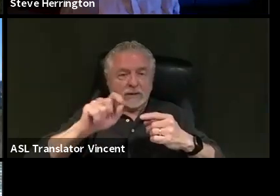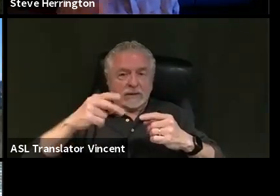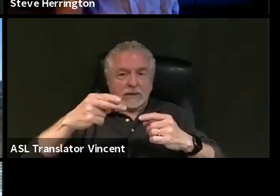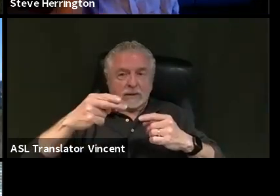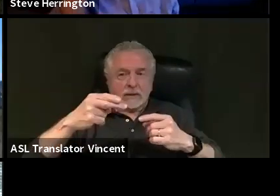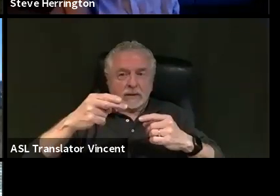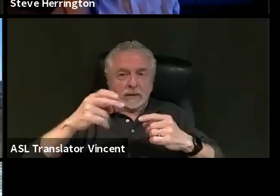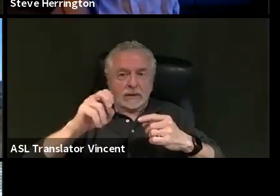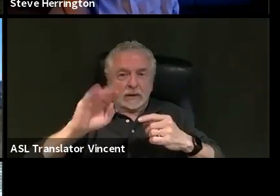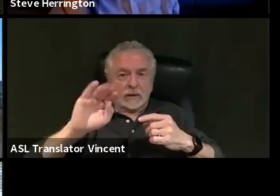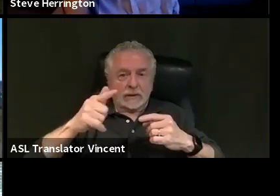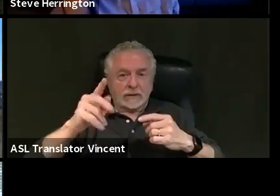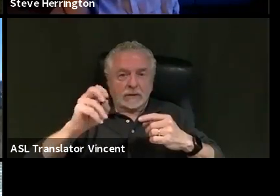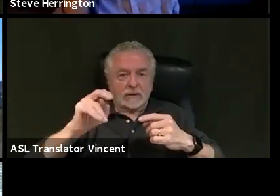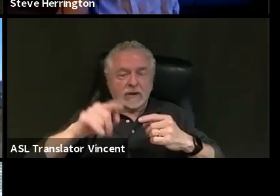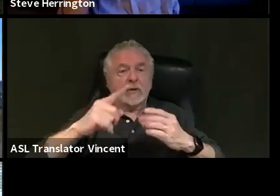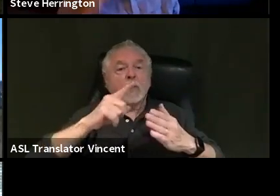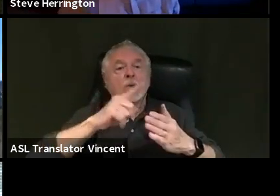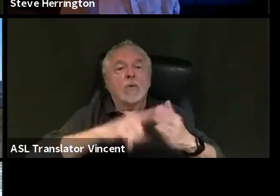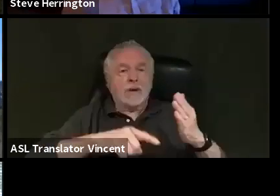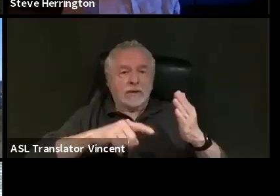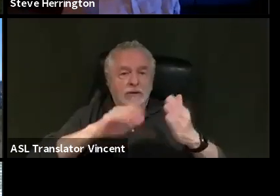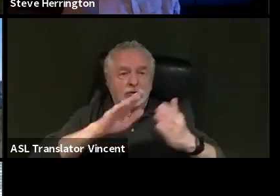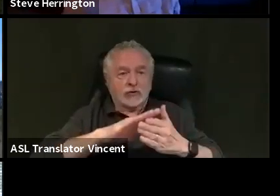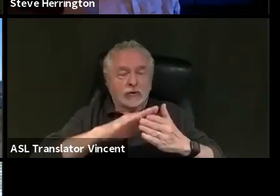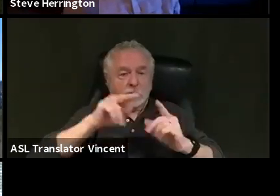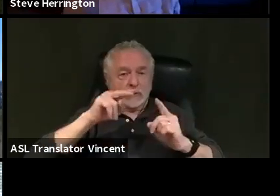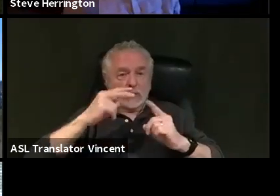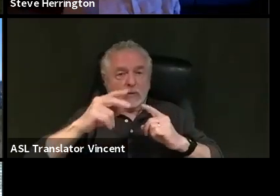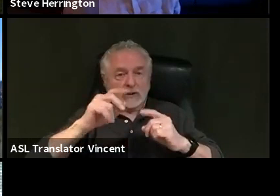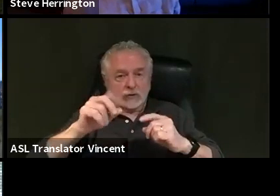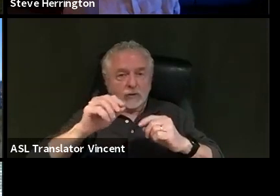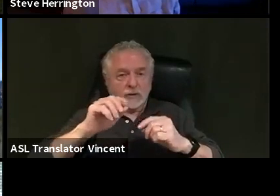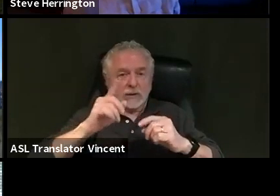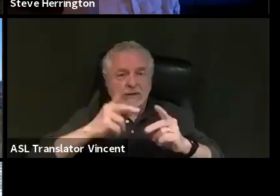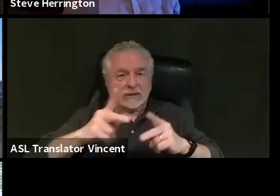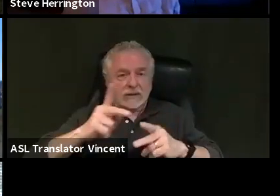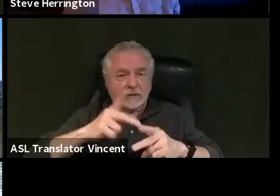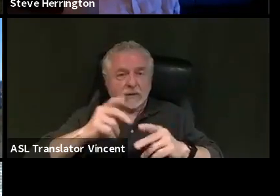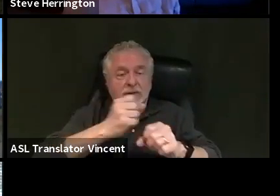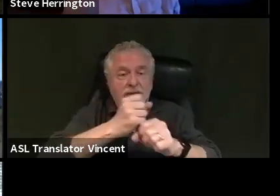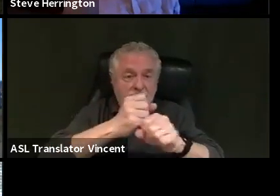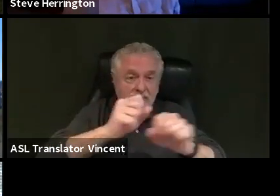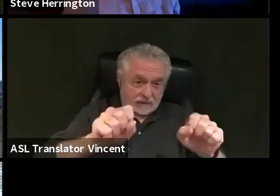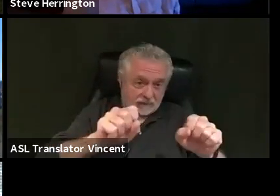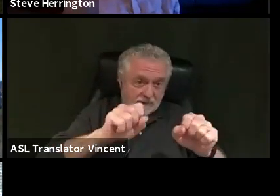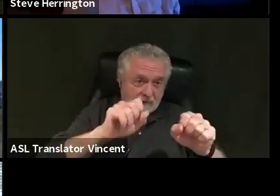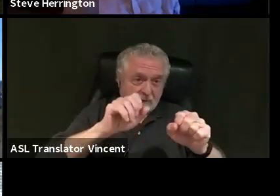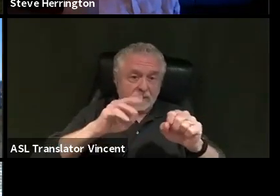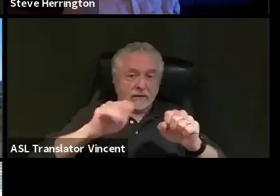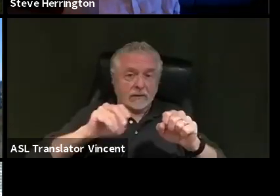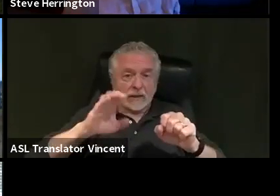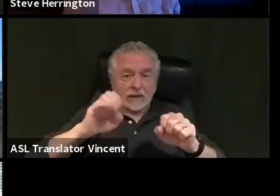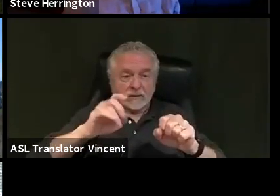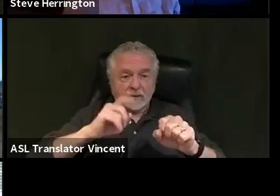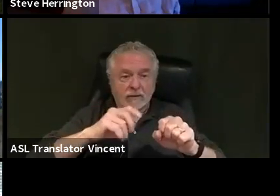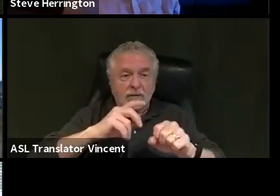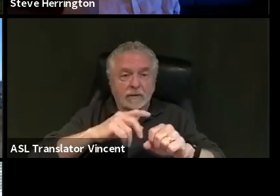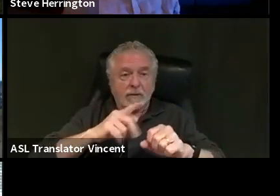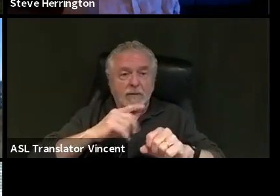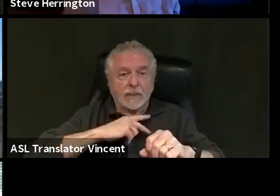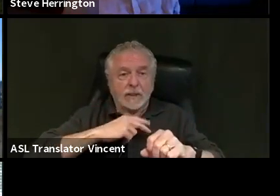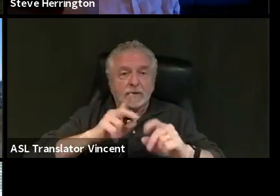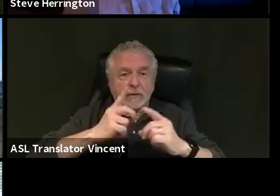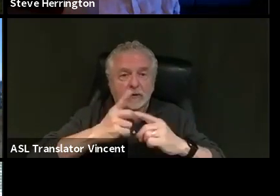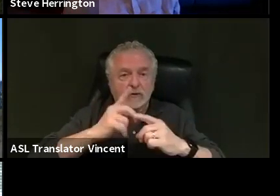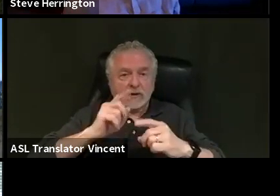Harrington says, hey, this is what, from the school's perspective, we can do in order to keep people safe, and Dr. Mays and Dr. Shende say from the public health